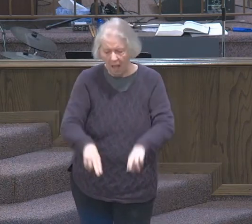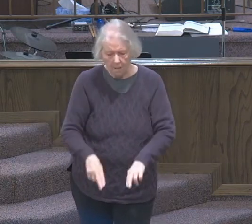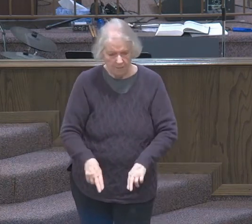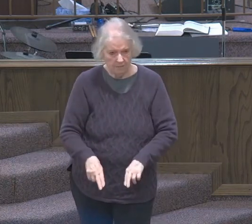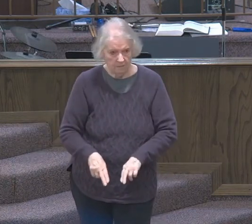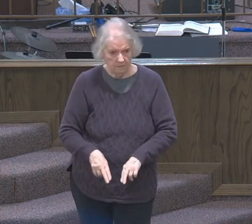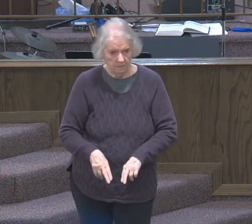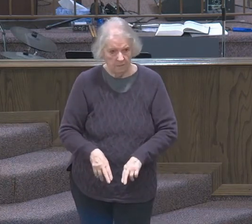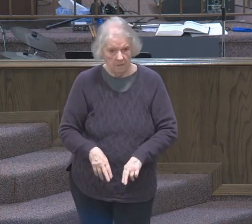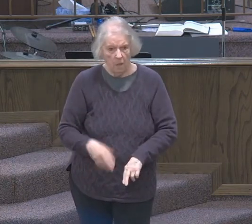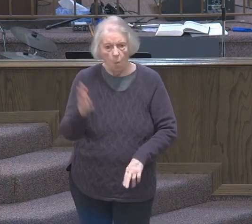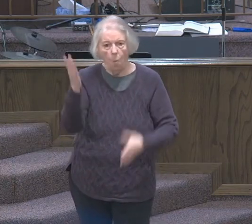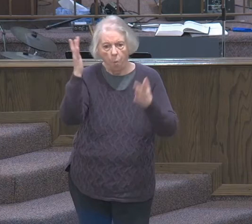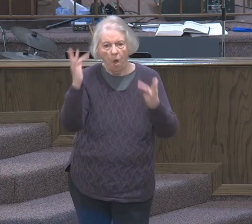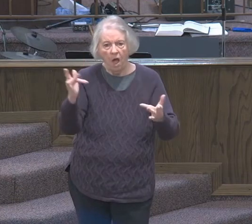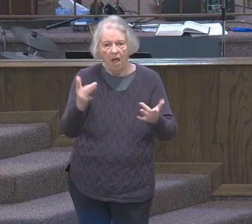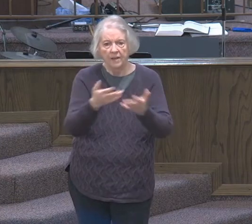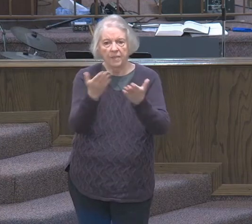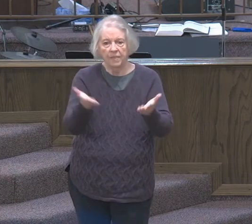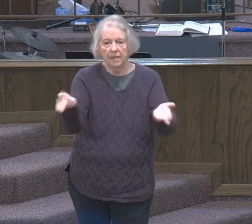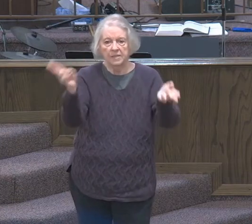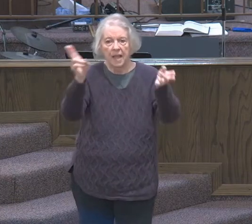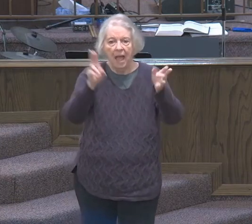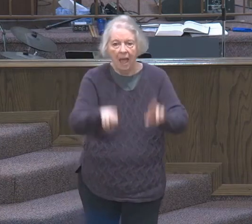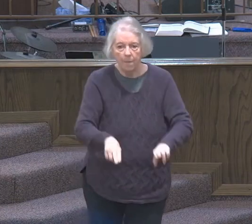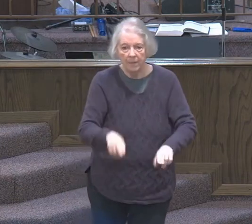things happen in our lives.